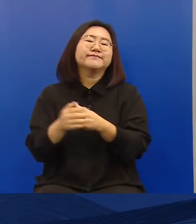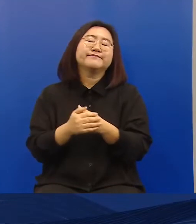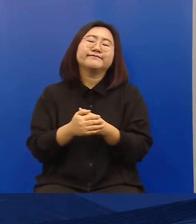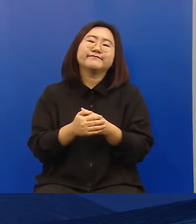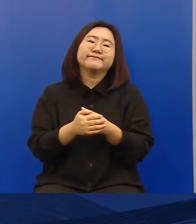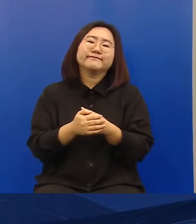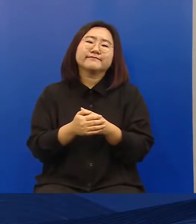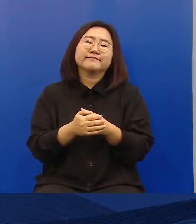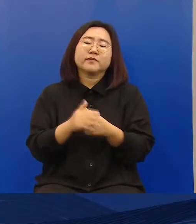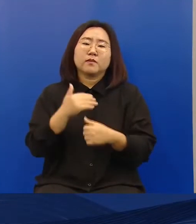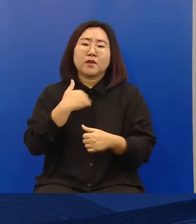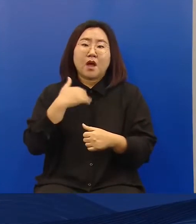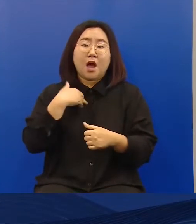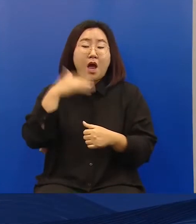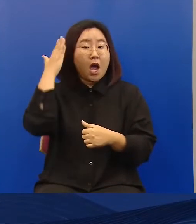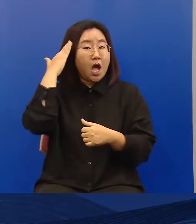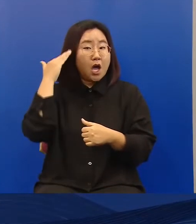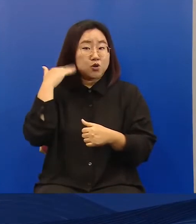great